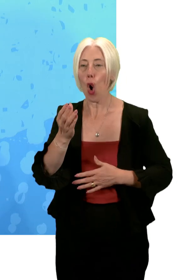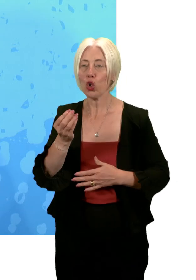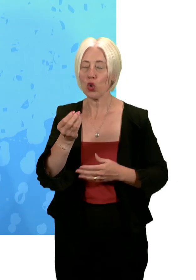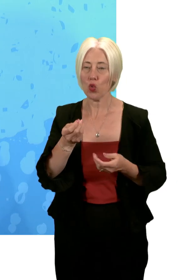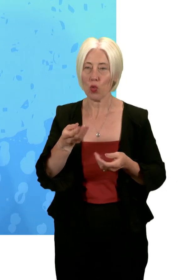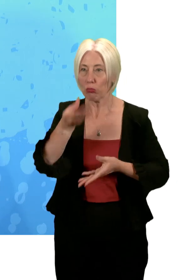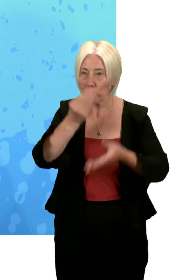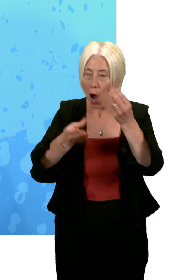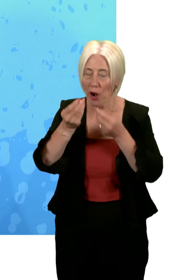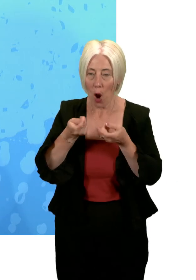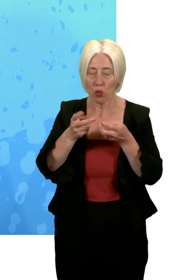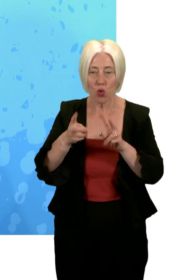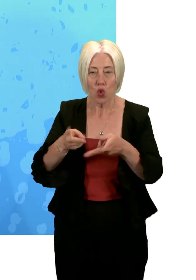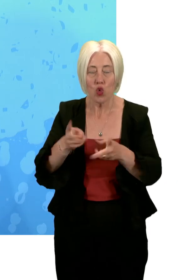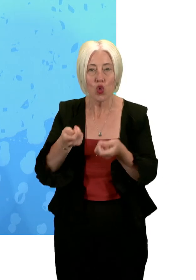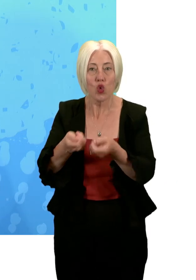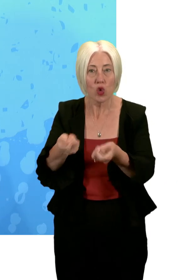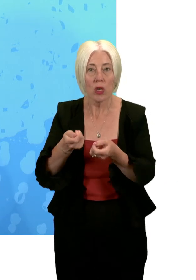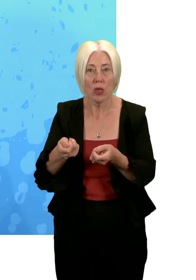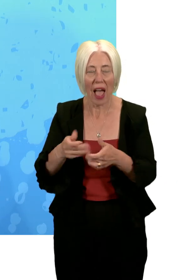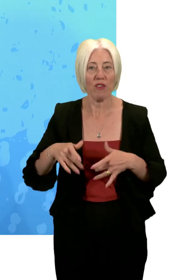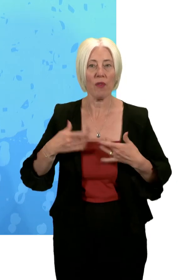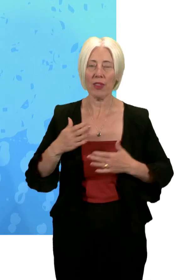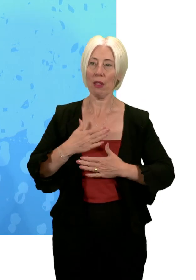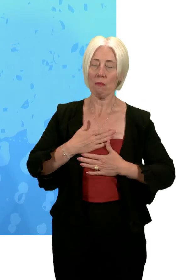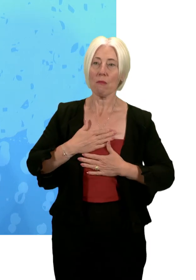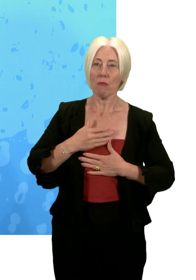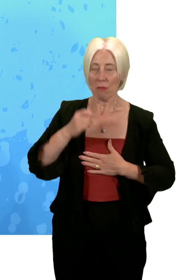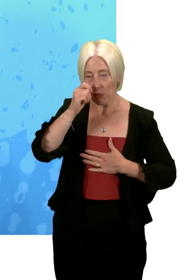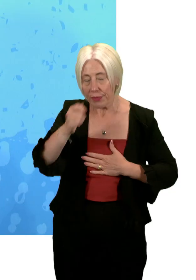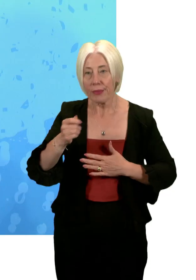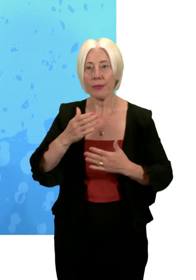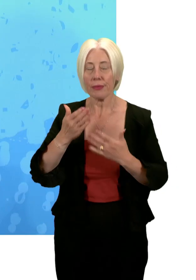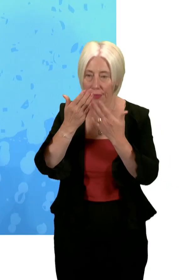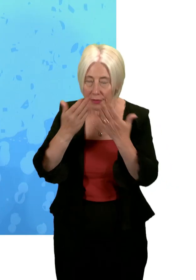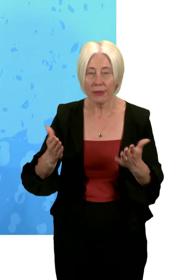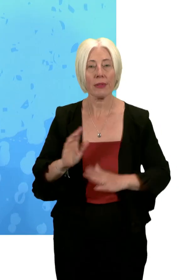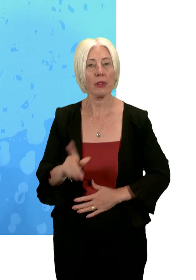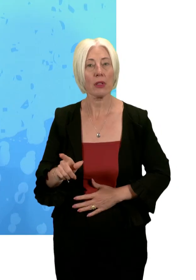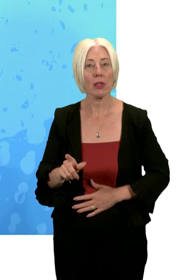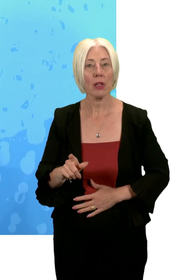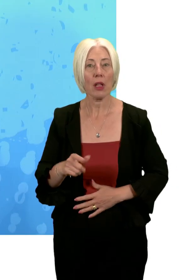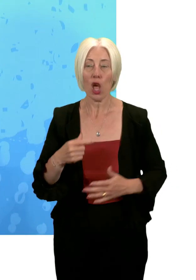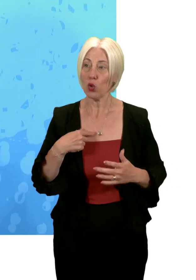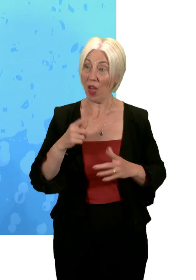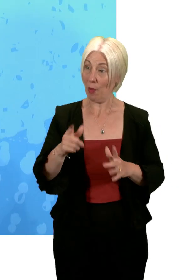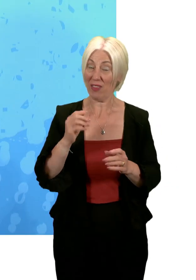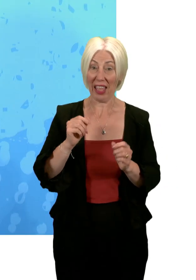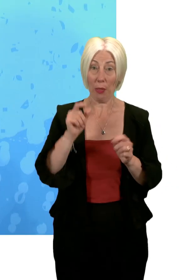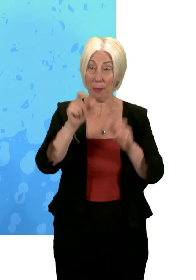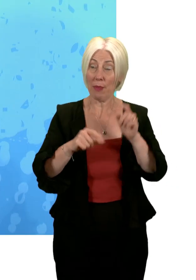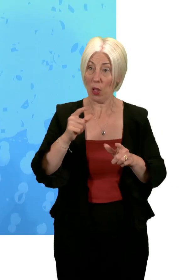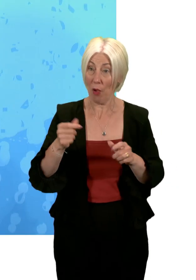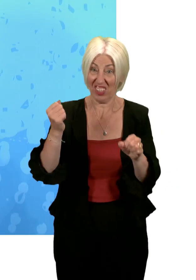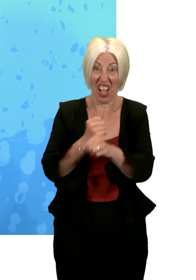and things like that. And that's already happening. And again, I think it's getting these geniuses in my mind round the table, and how can